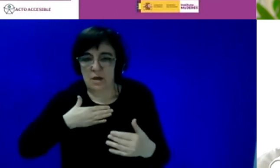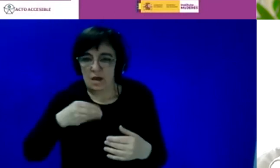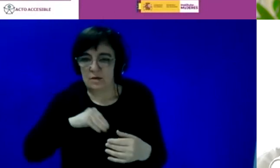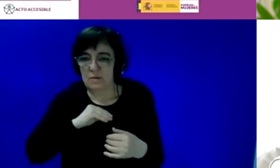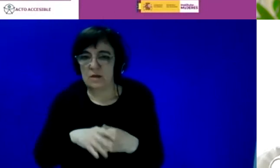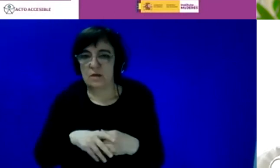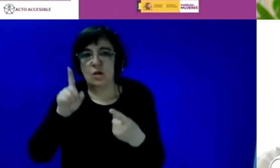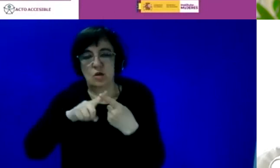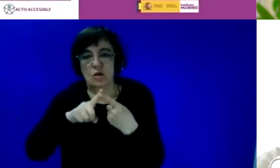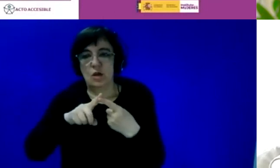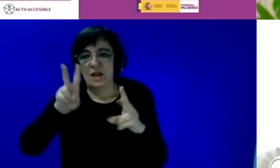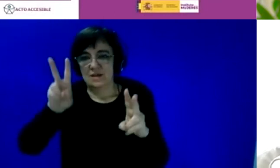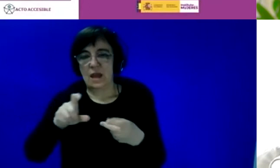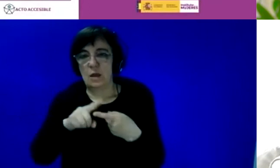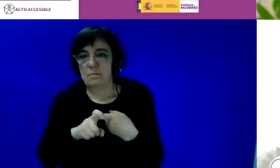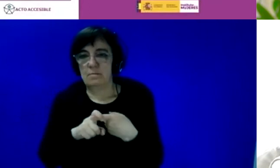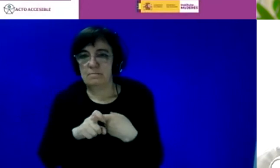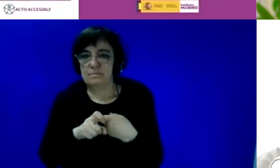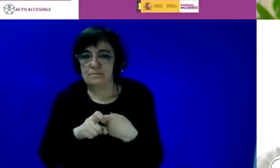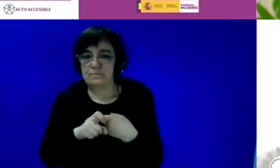can have access to all of their rights.